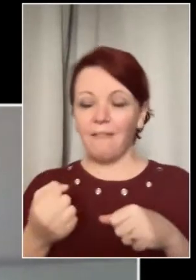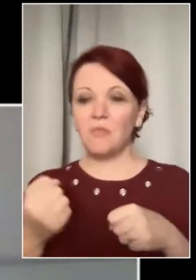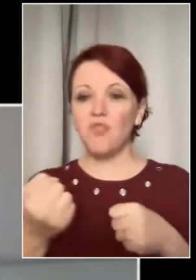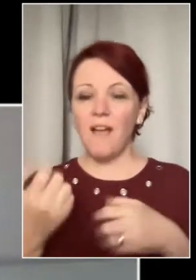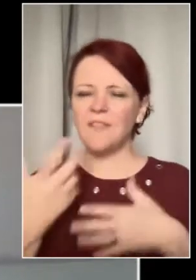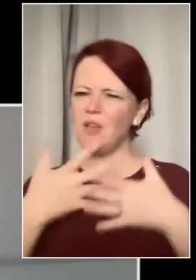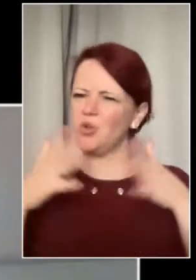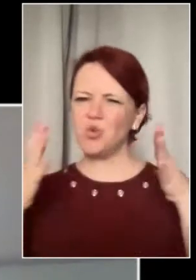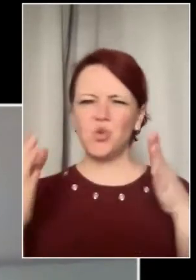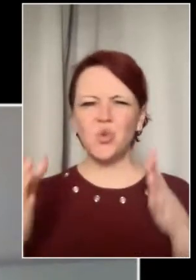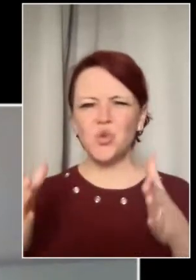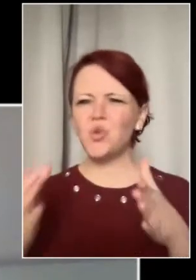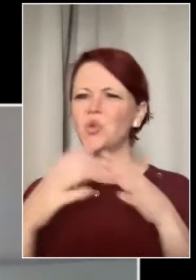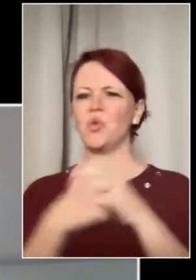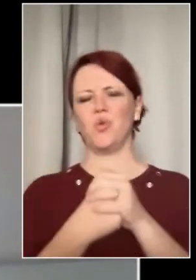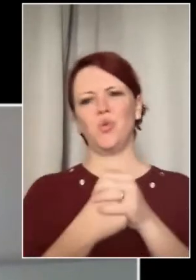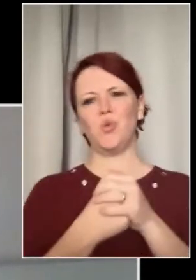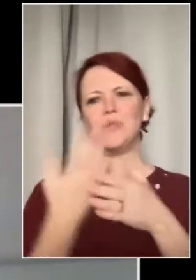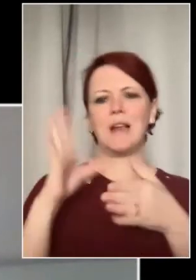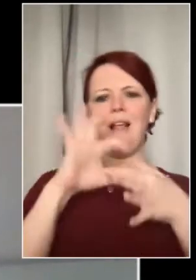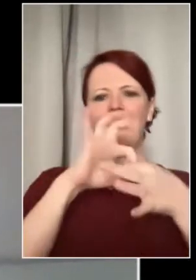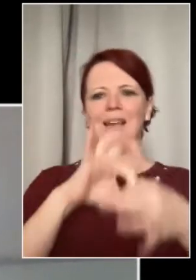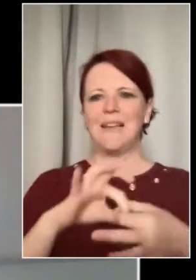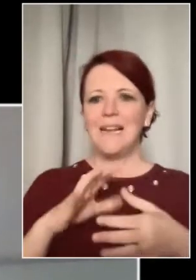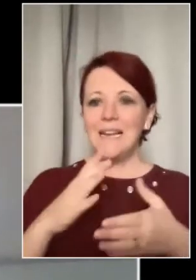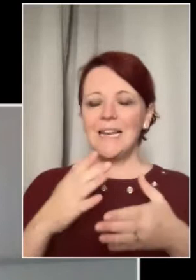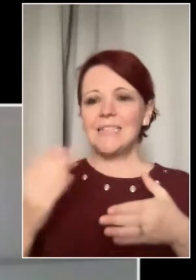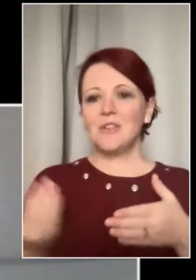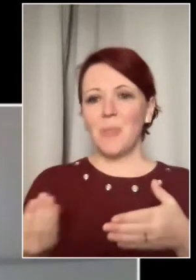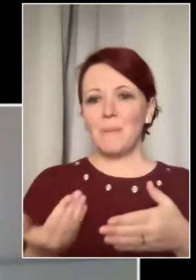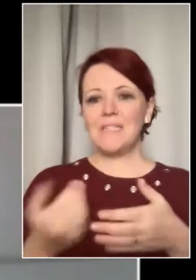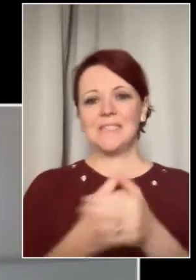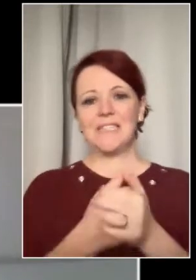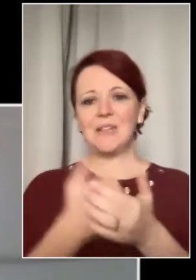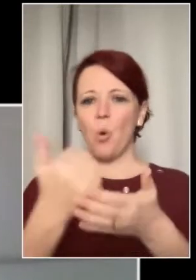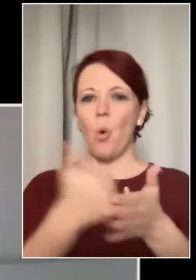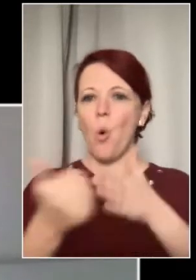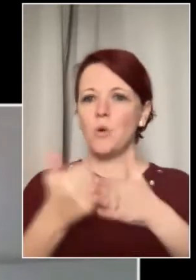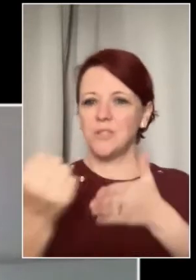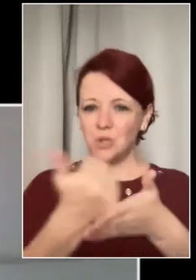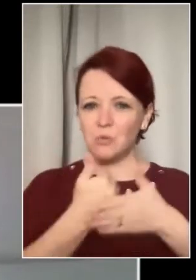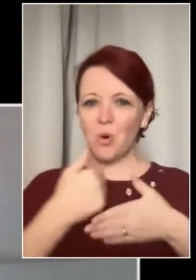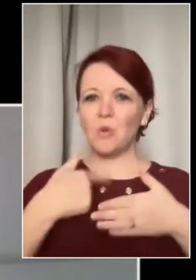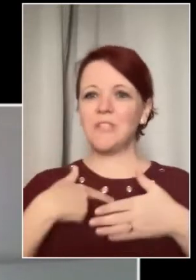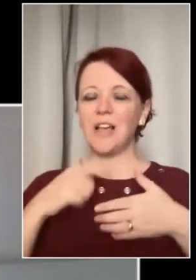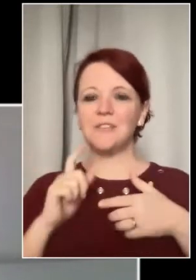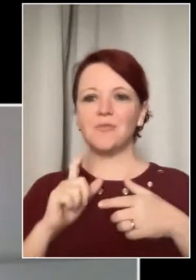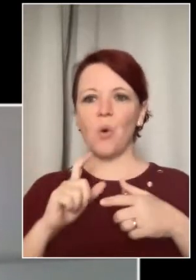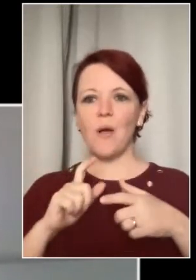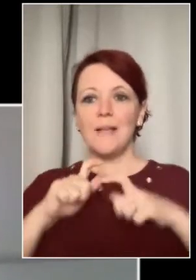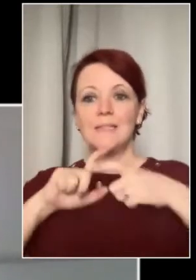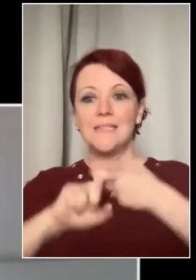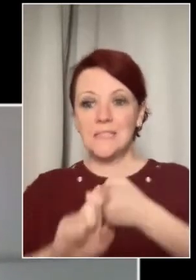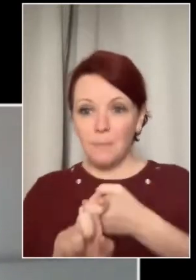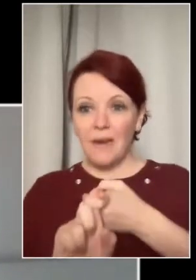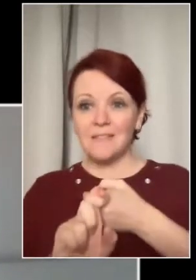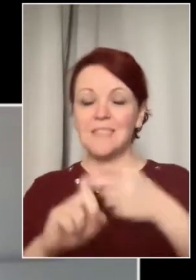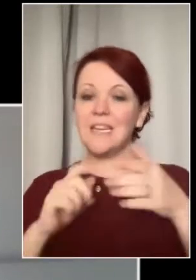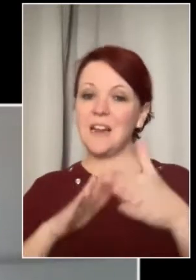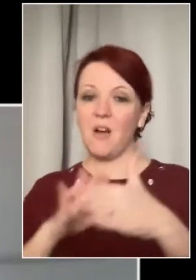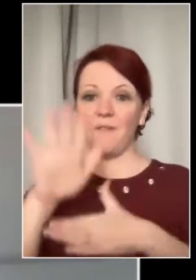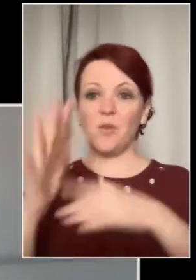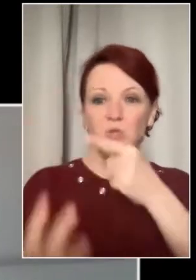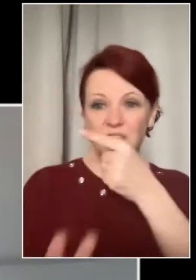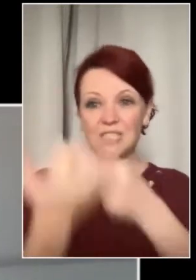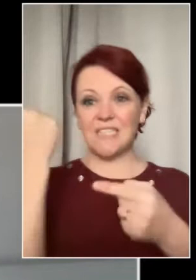what they bring to the organisation, and it helps us in terms of our stability and also our future success as a